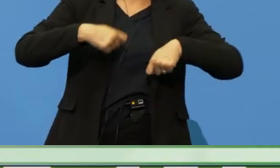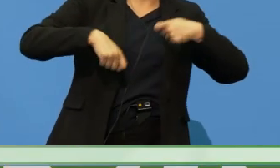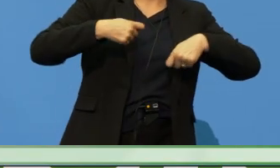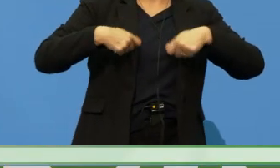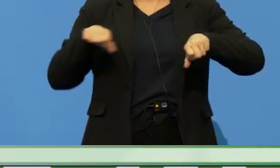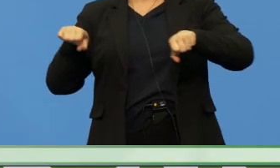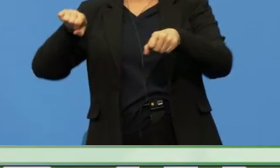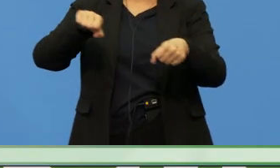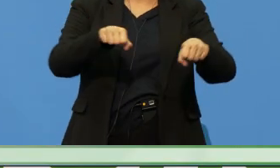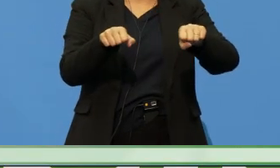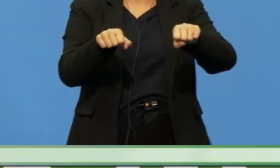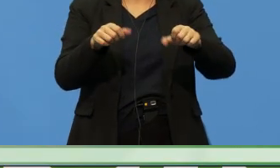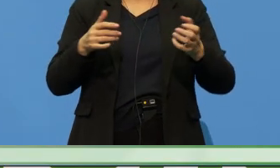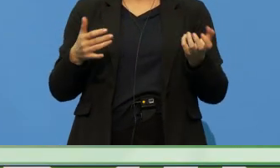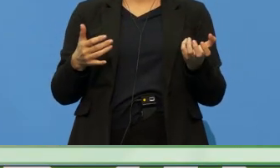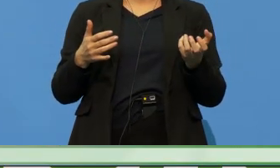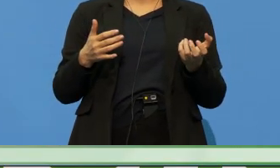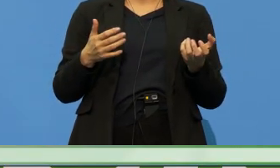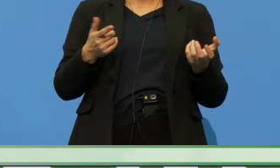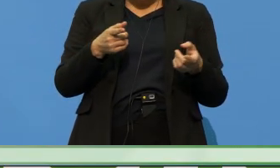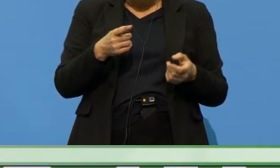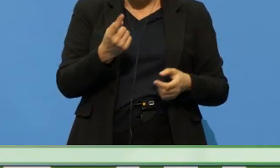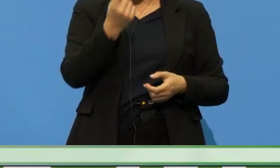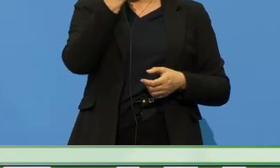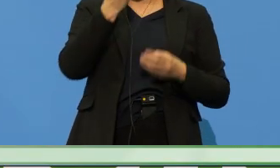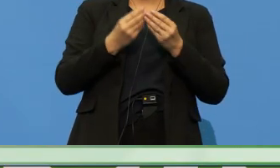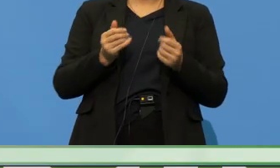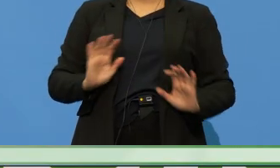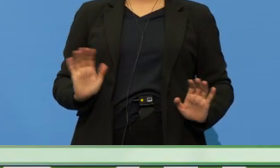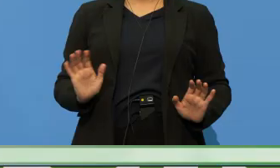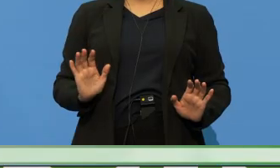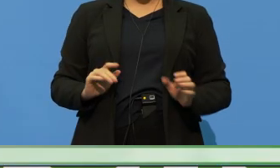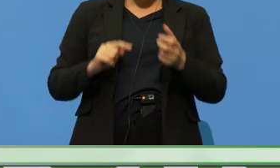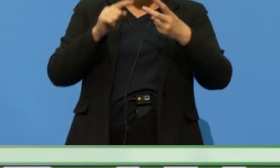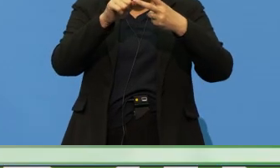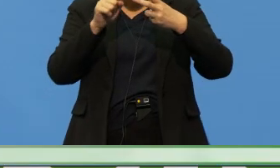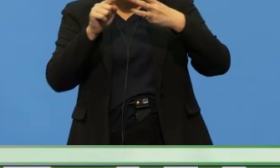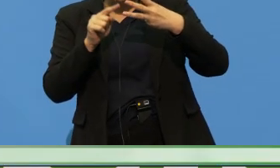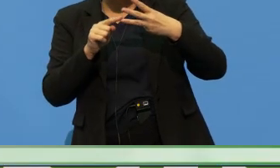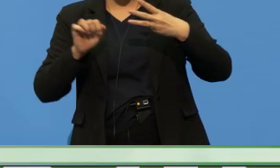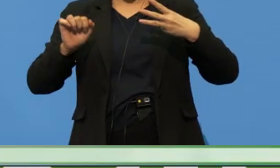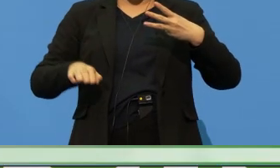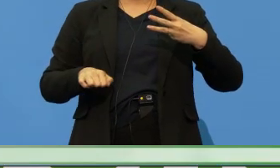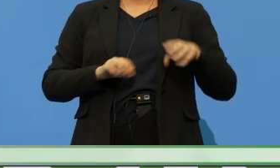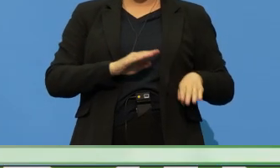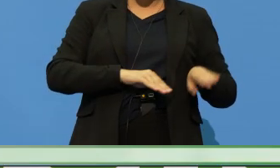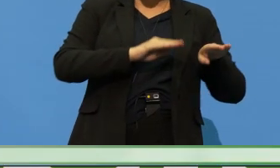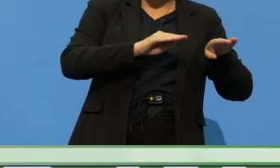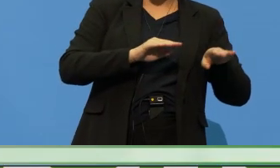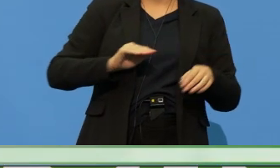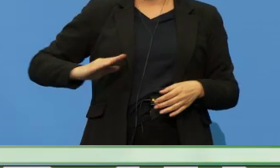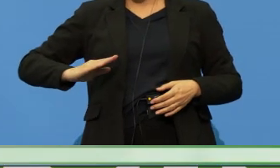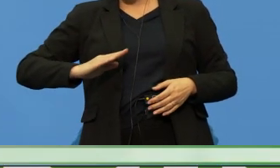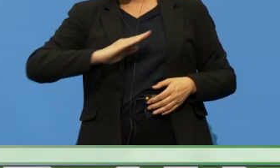main solution and then add-on solutions. There's 3 different integrated ways